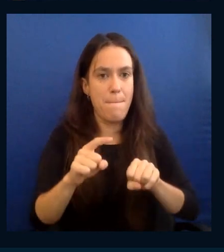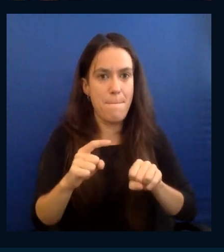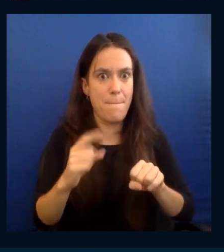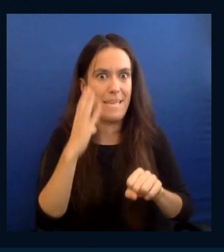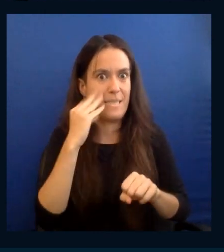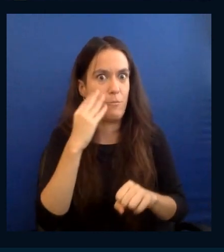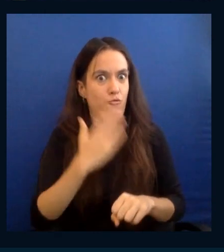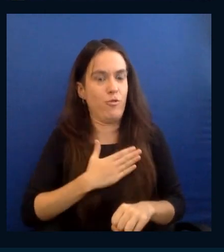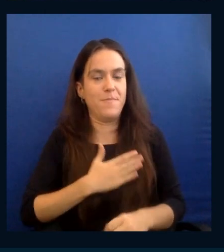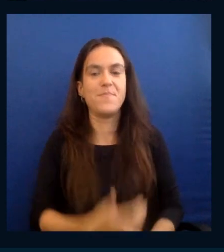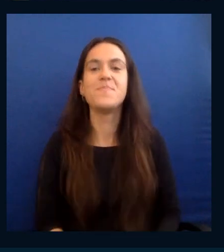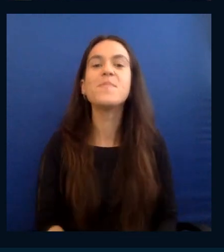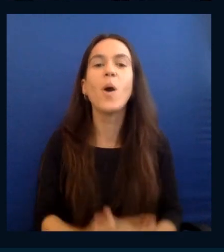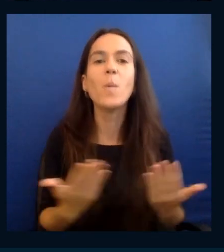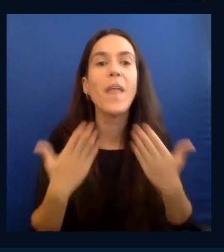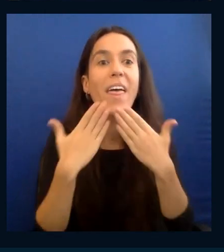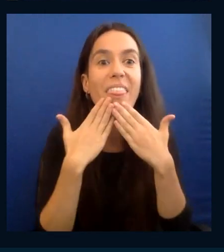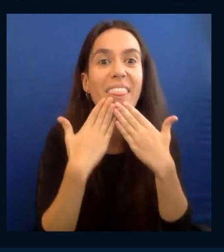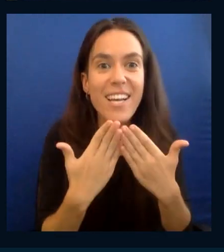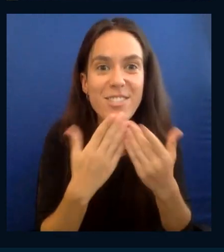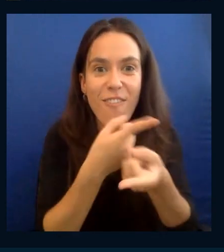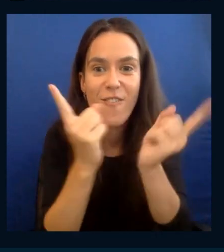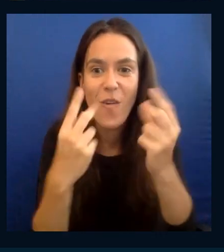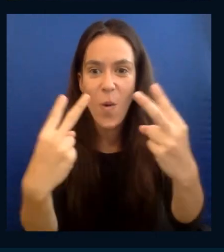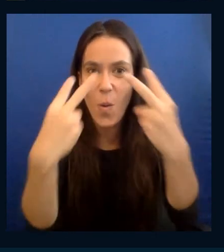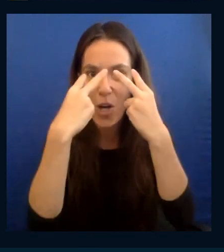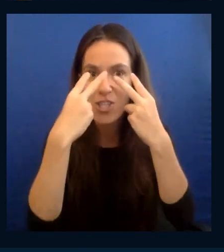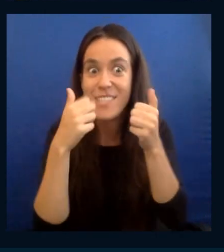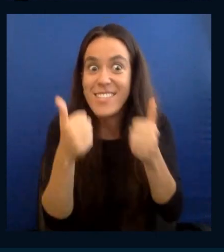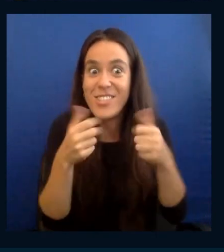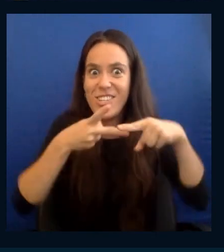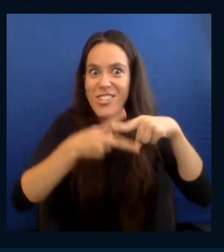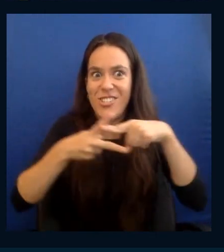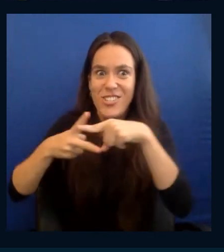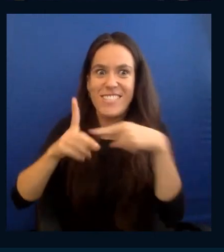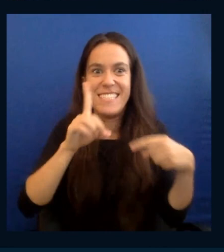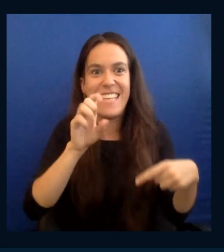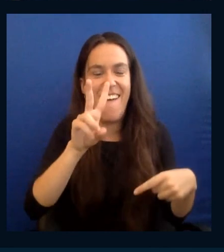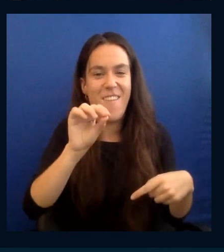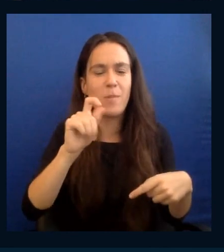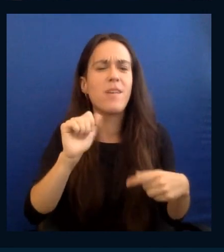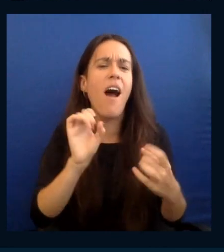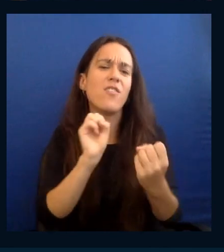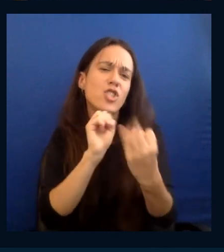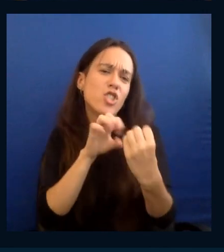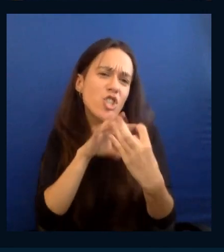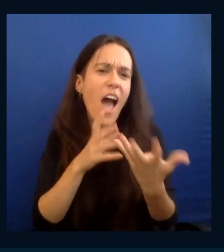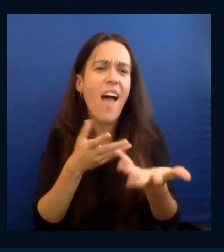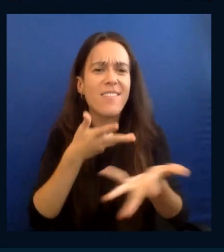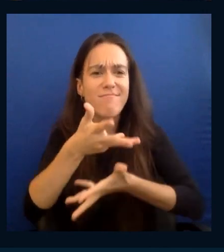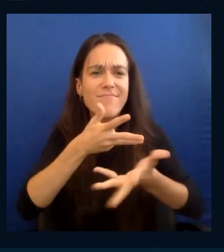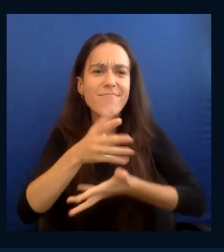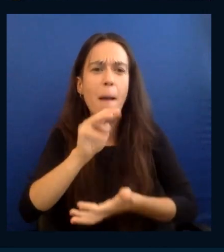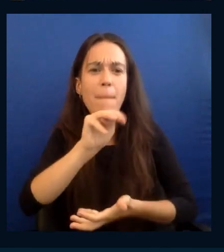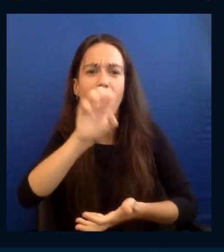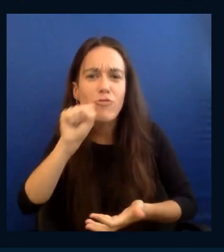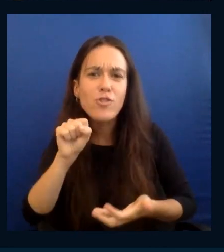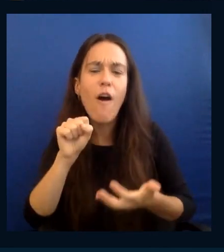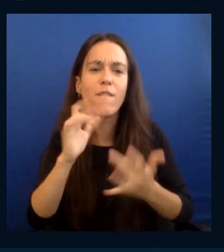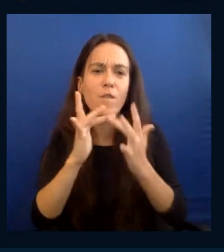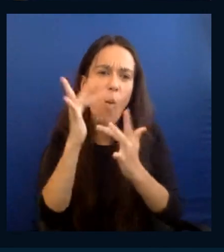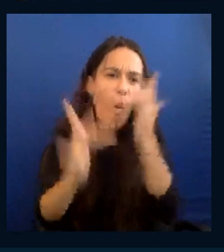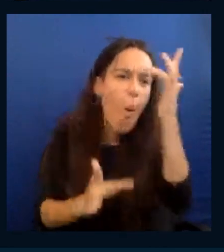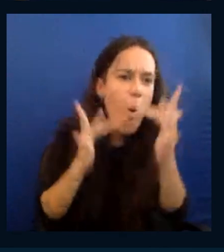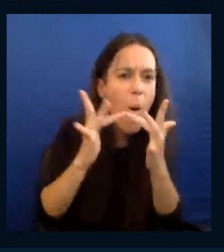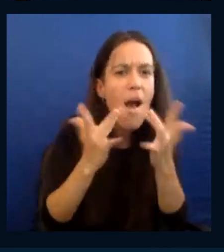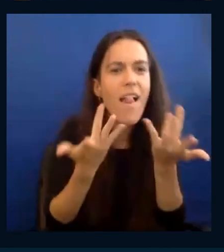So I want to thank you all for tuning in. There's some great resources on DevOps. We have Channel 9, we have Microsoft Learn, we have Azure DevOps Labs, and